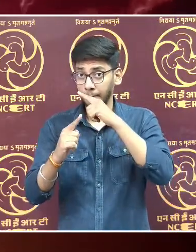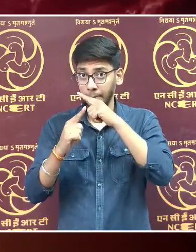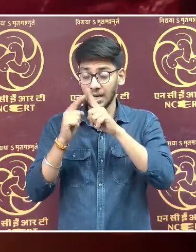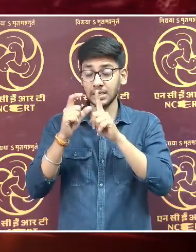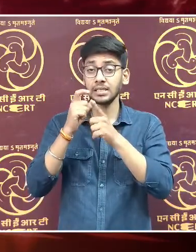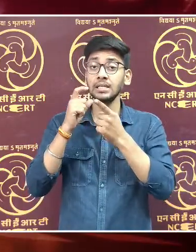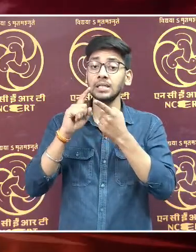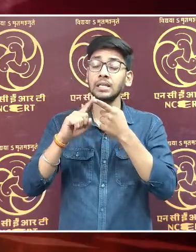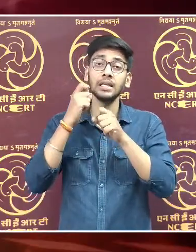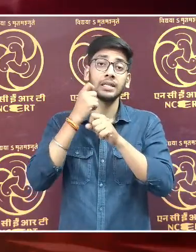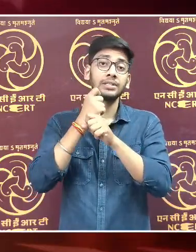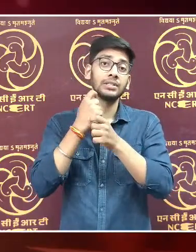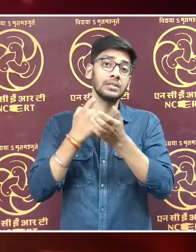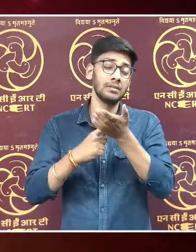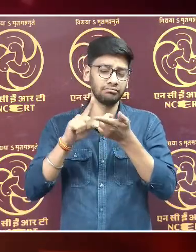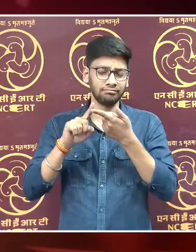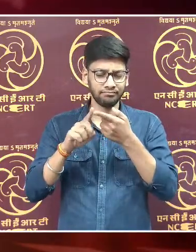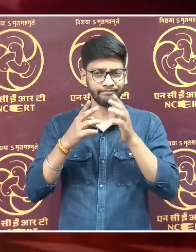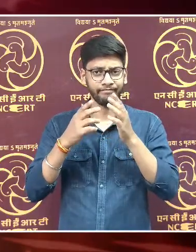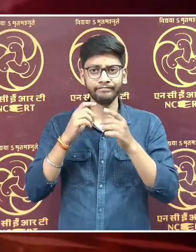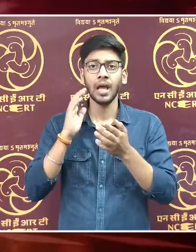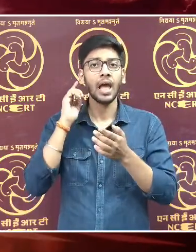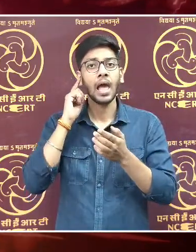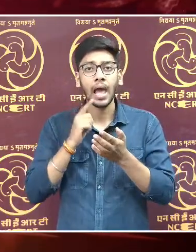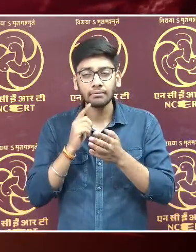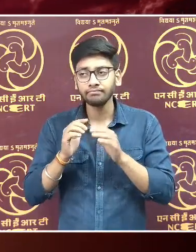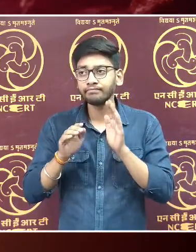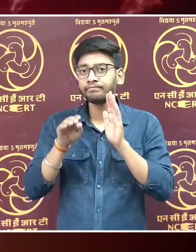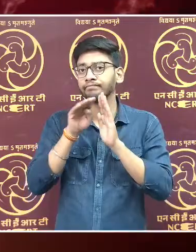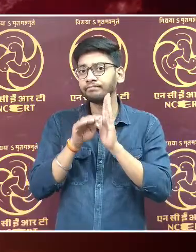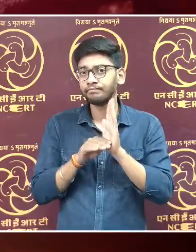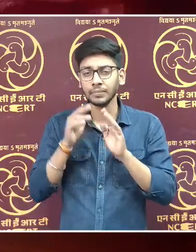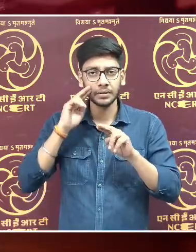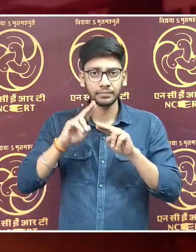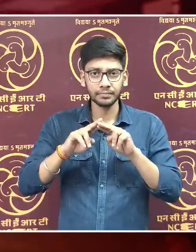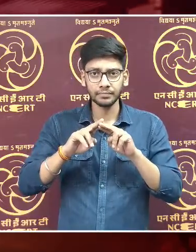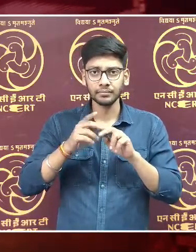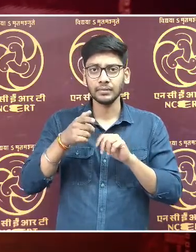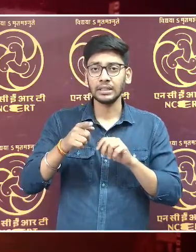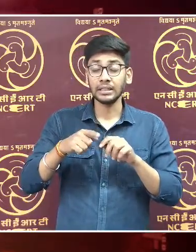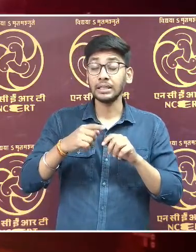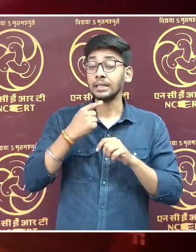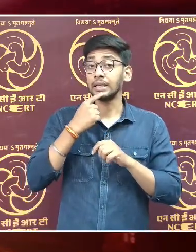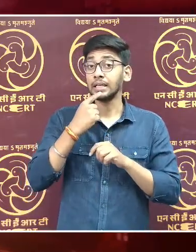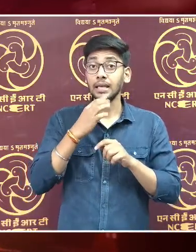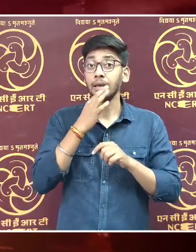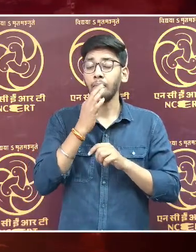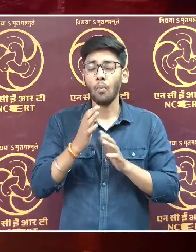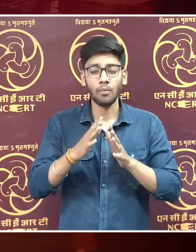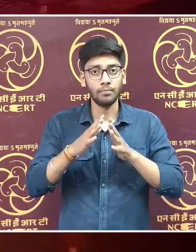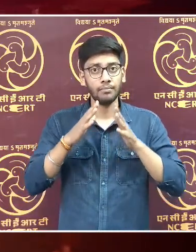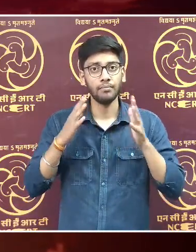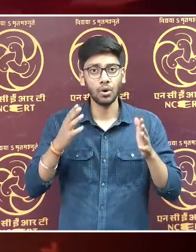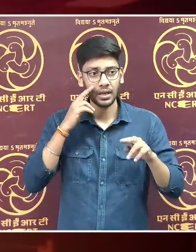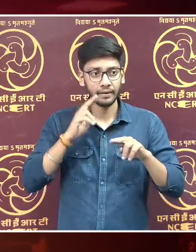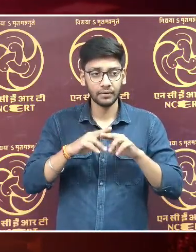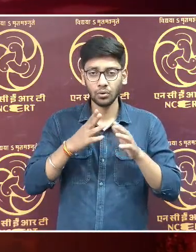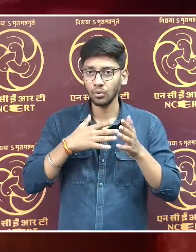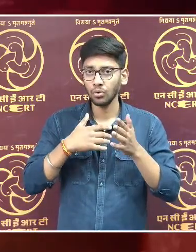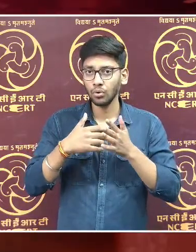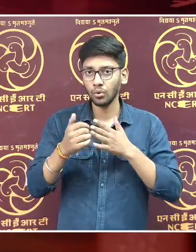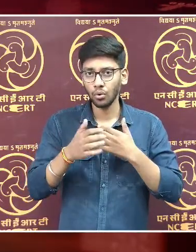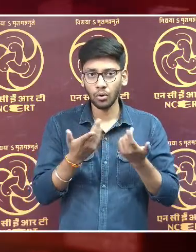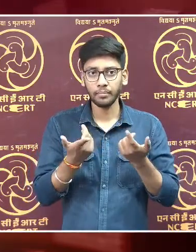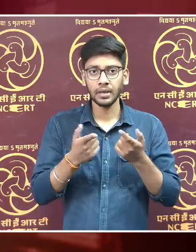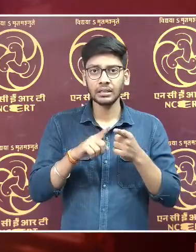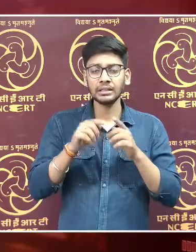through the audiological evaluation, the child is gone already, is very important for anybody who is